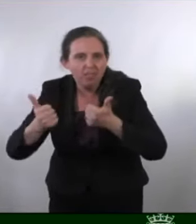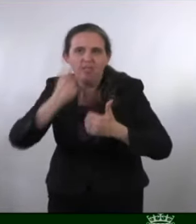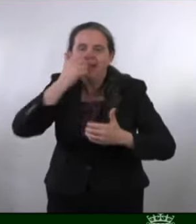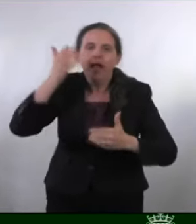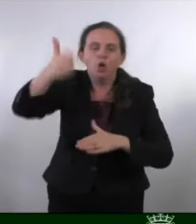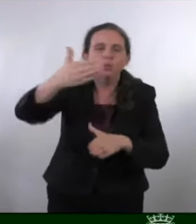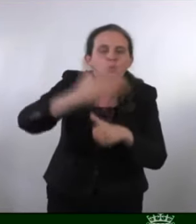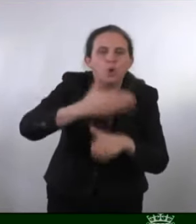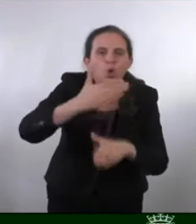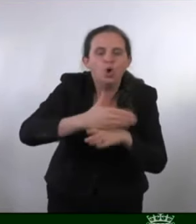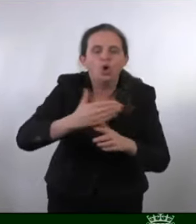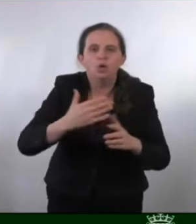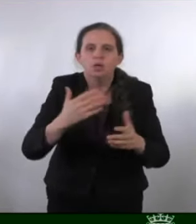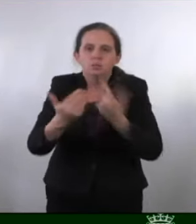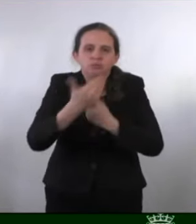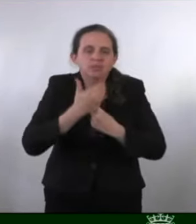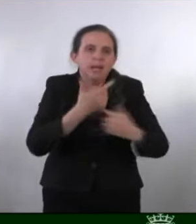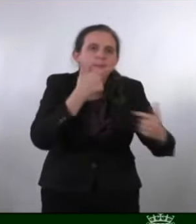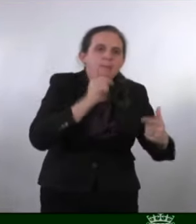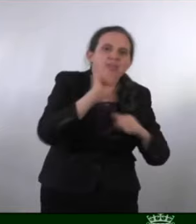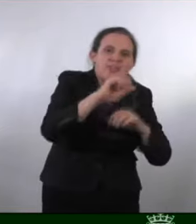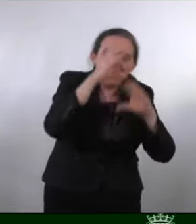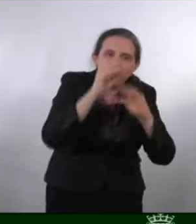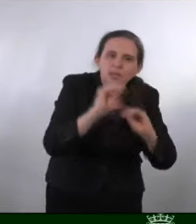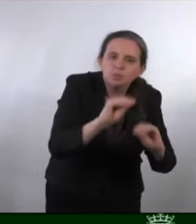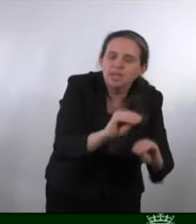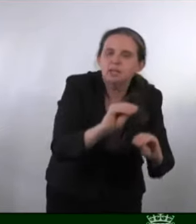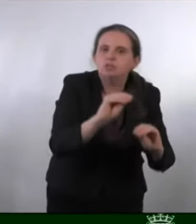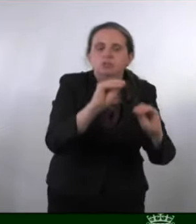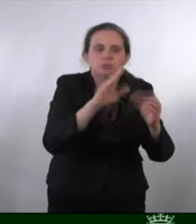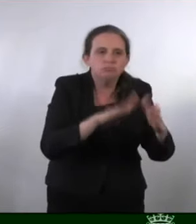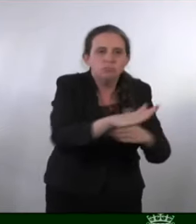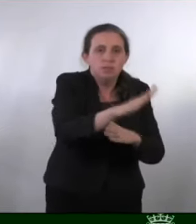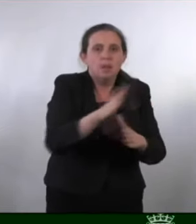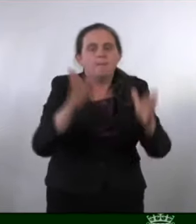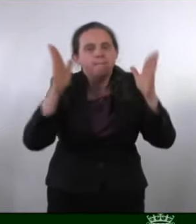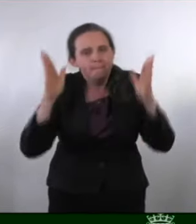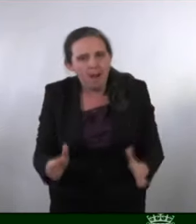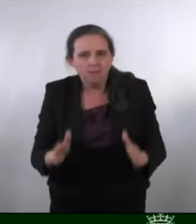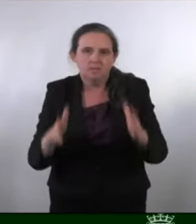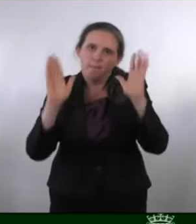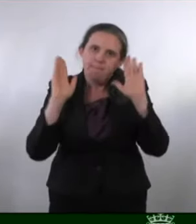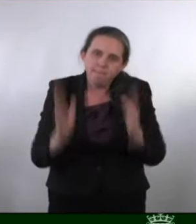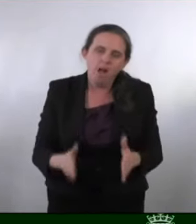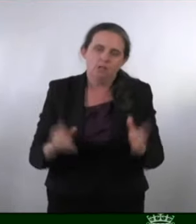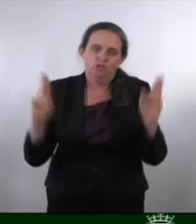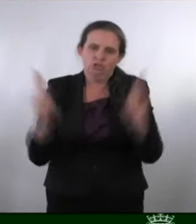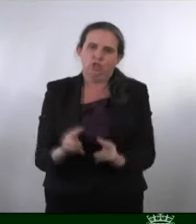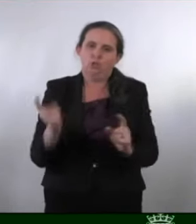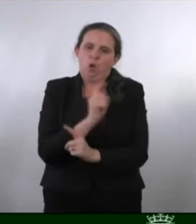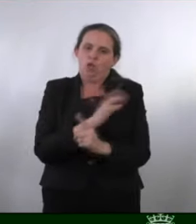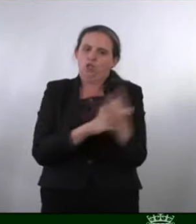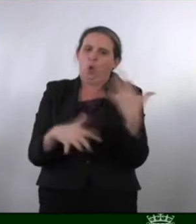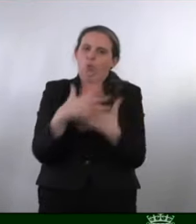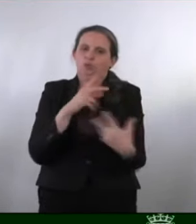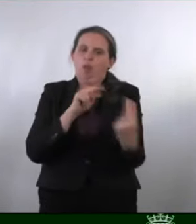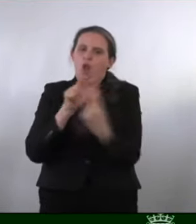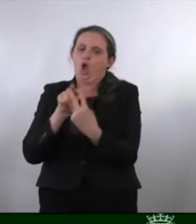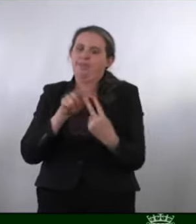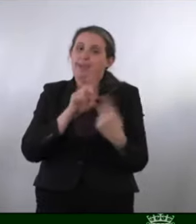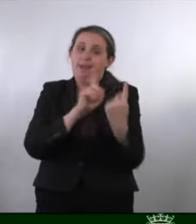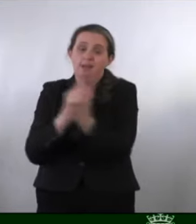nevertheless to reduce, sadly, the social contact on which this virus thrives. I mean, it